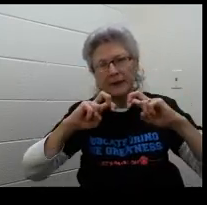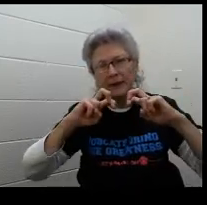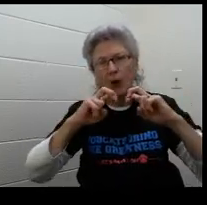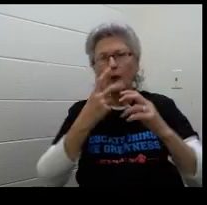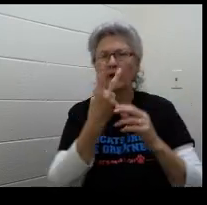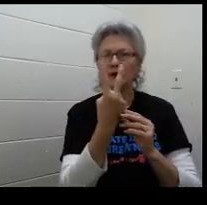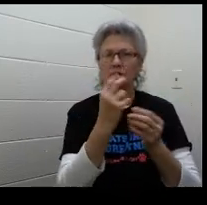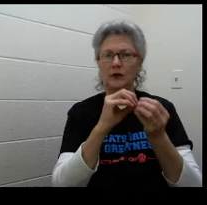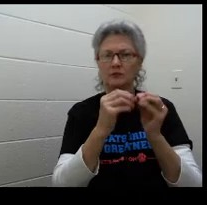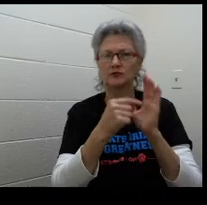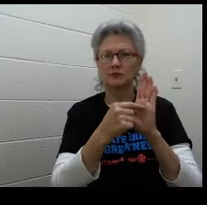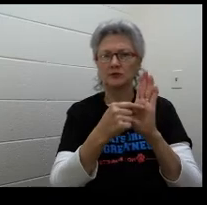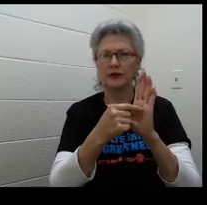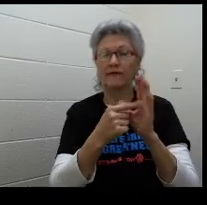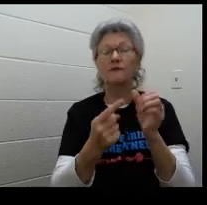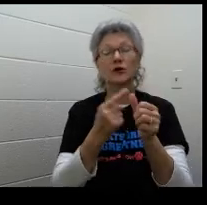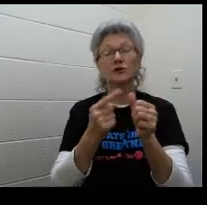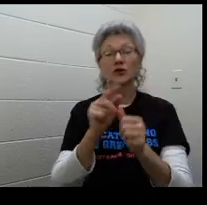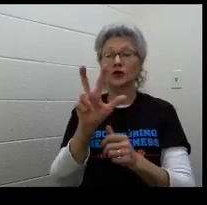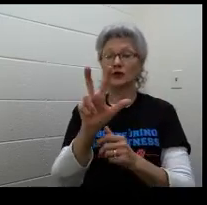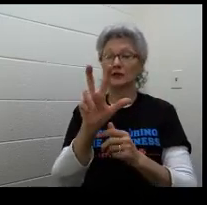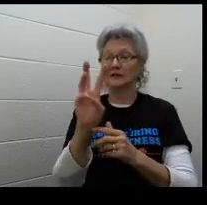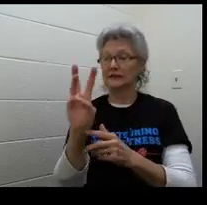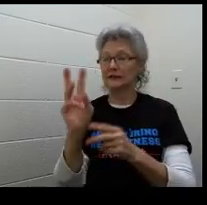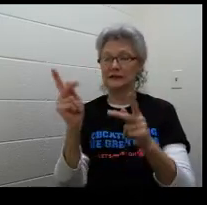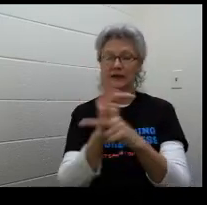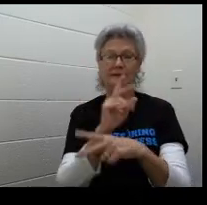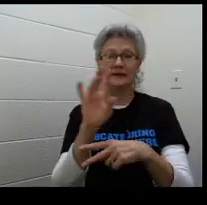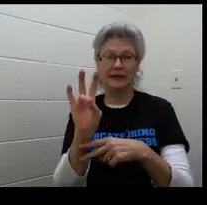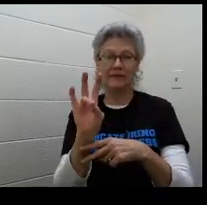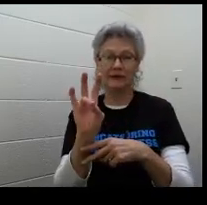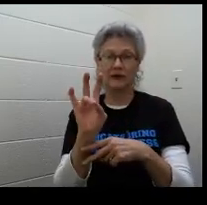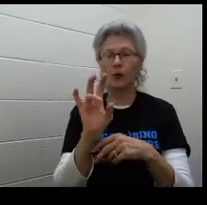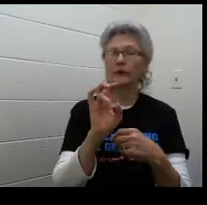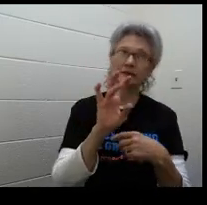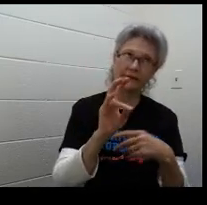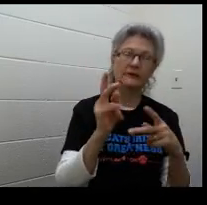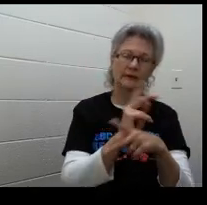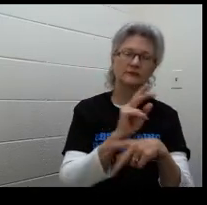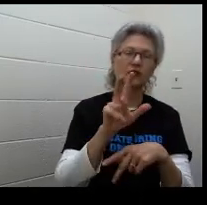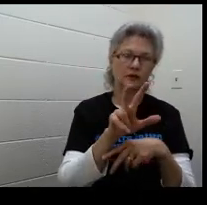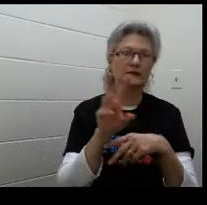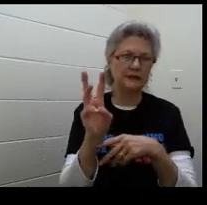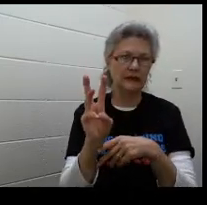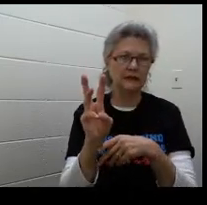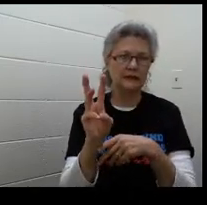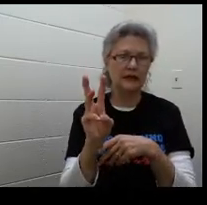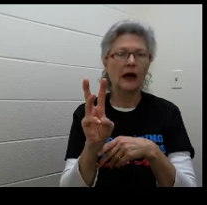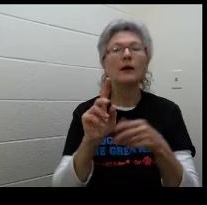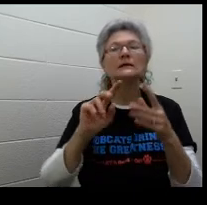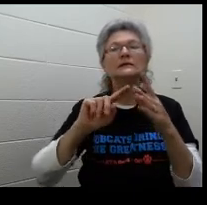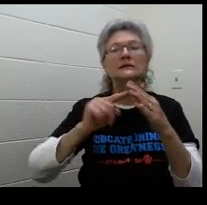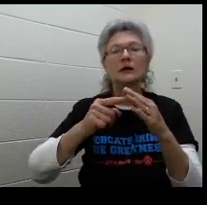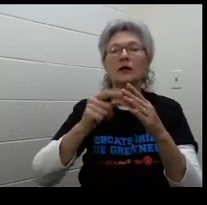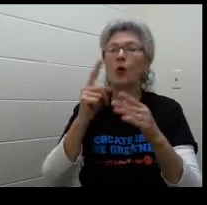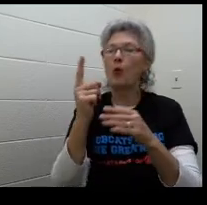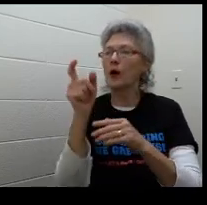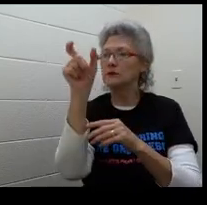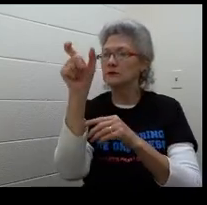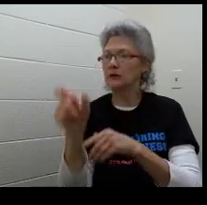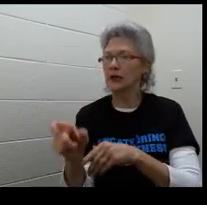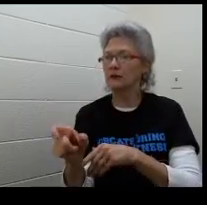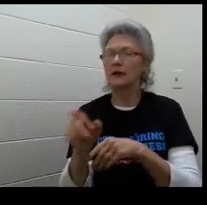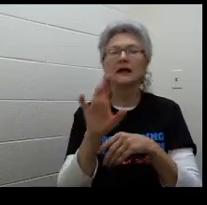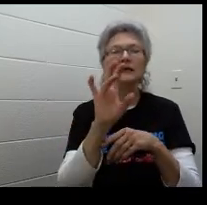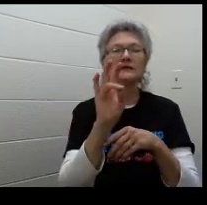start with the process. So I'm going to multiply 36 times 7, or 7 times 36. So I can start in the ones place. 7